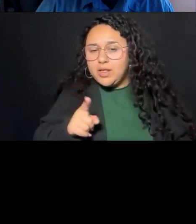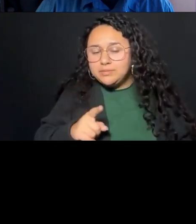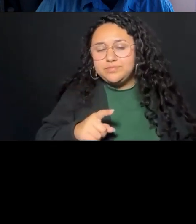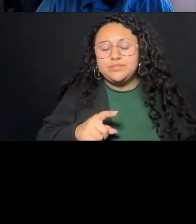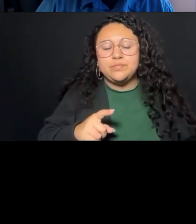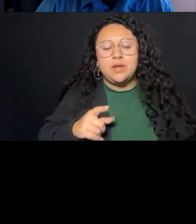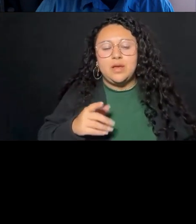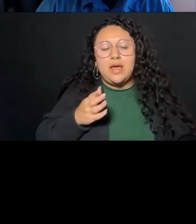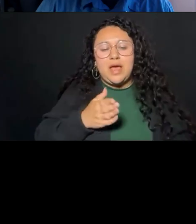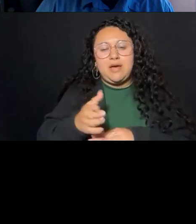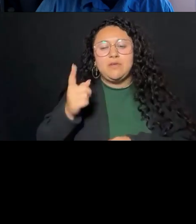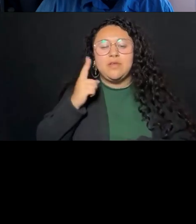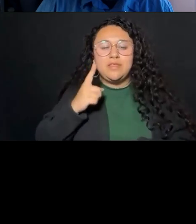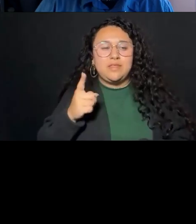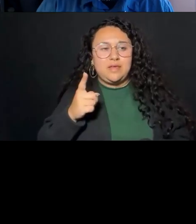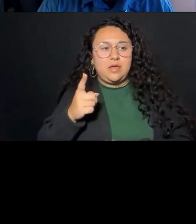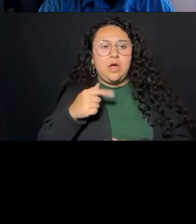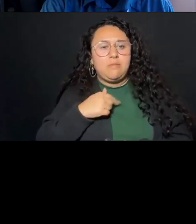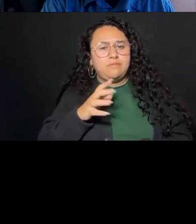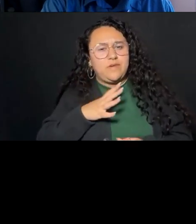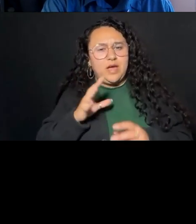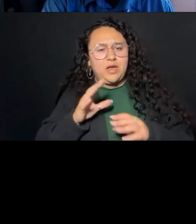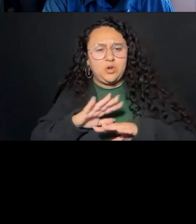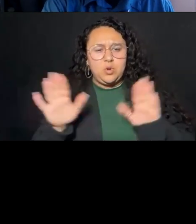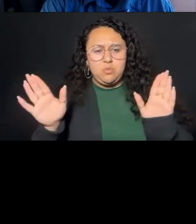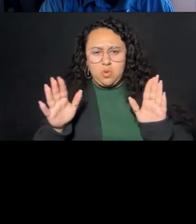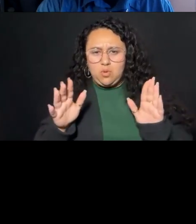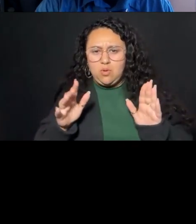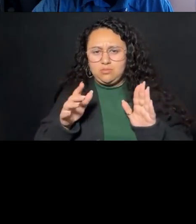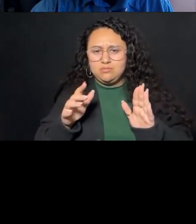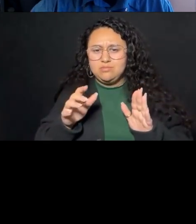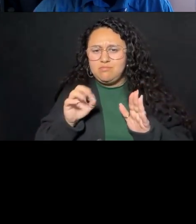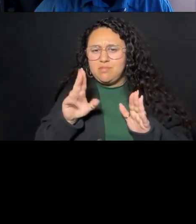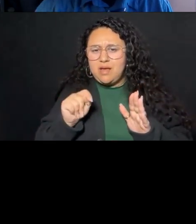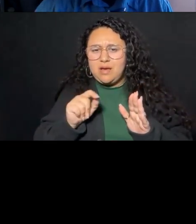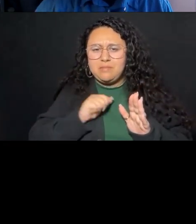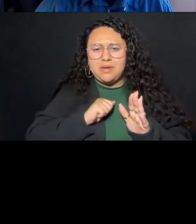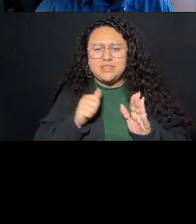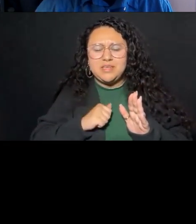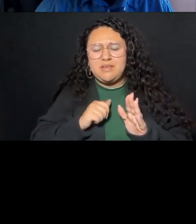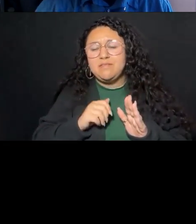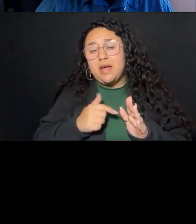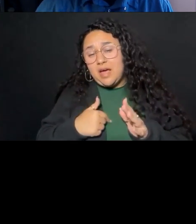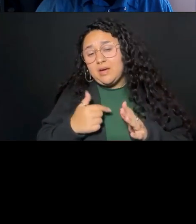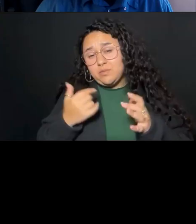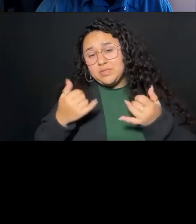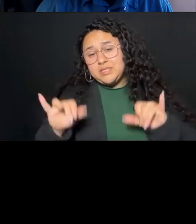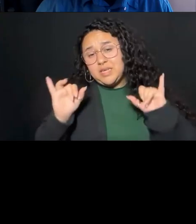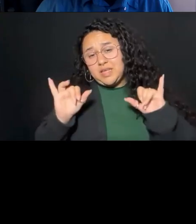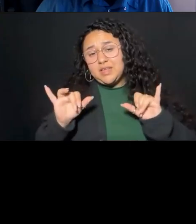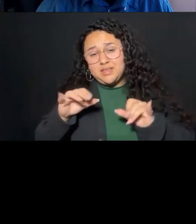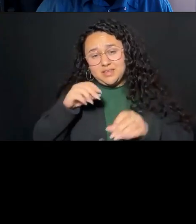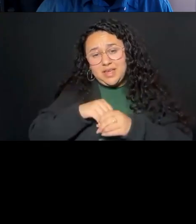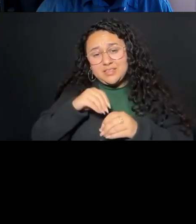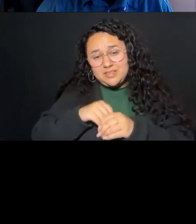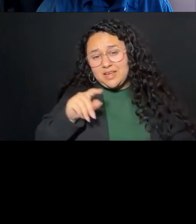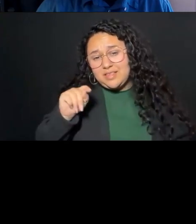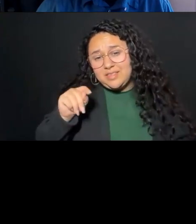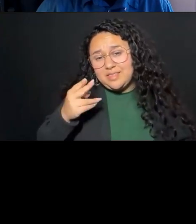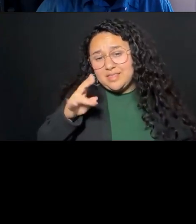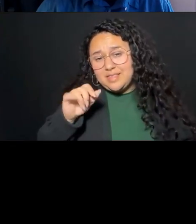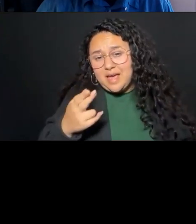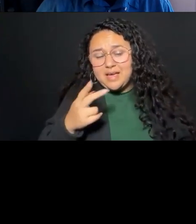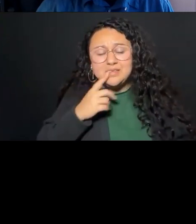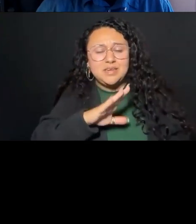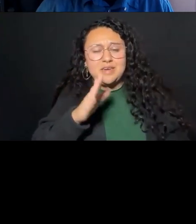that I was like fine and like no longer cutting myself, but like I still just continued to cut my inner thighs, and I was like, I'm never cutting my arm